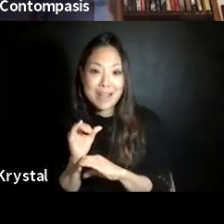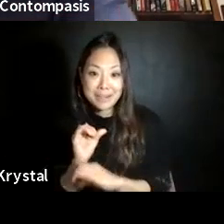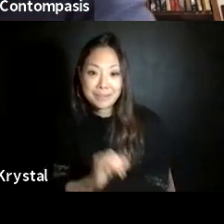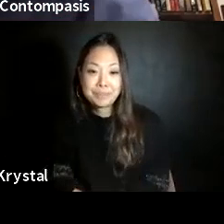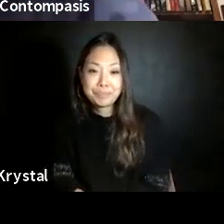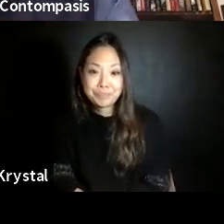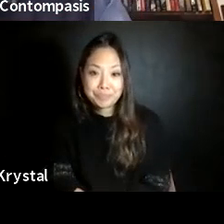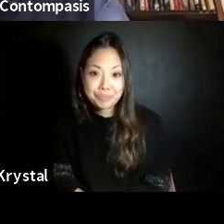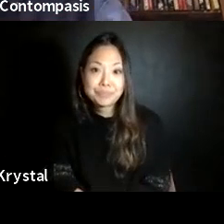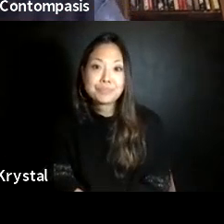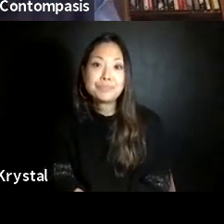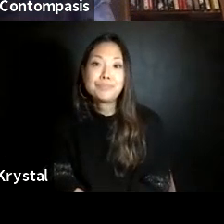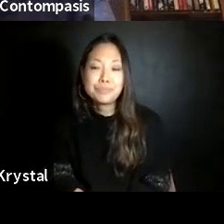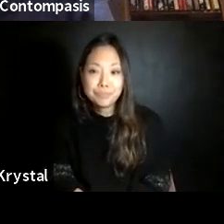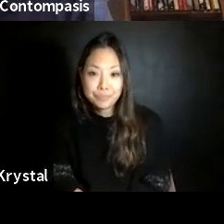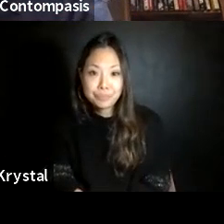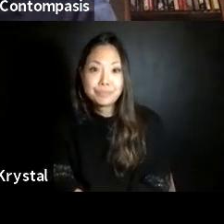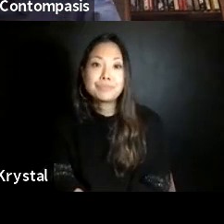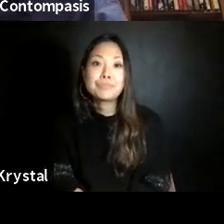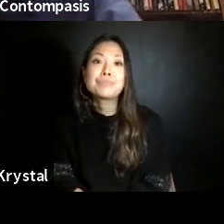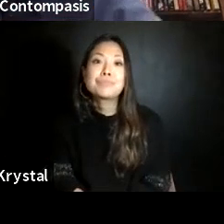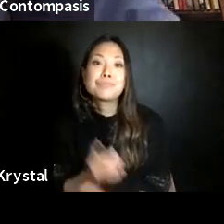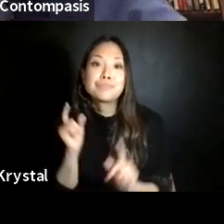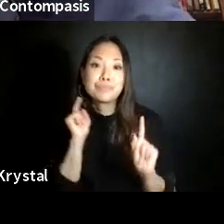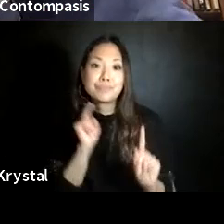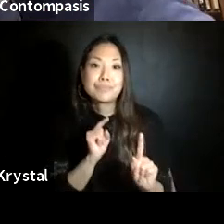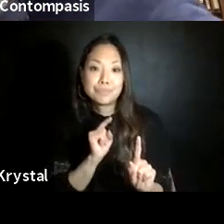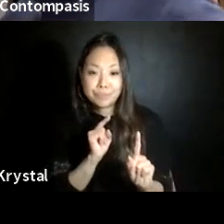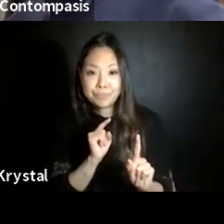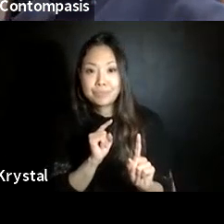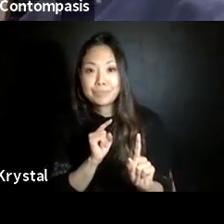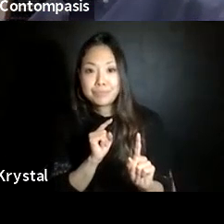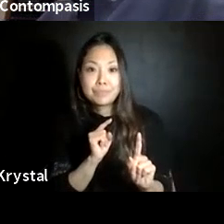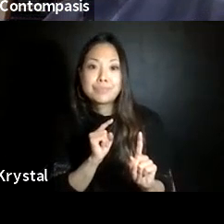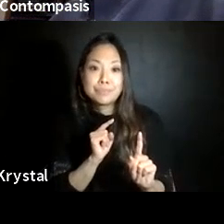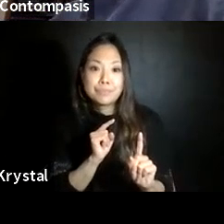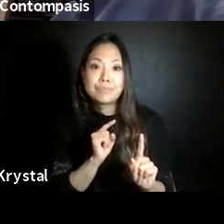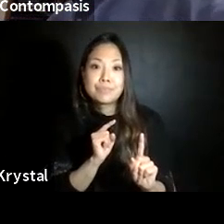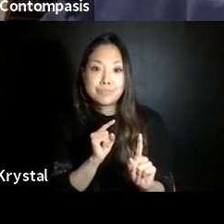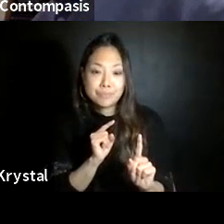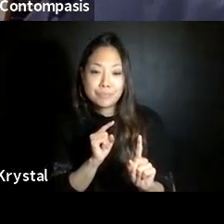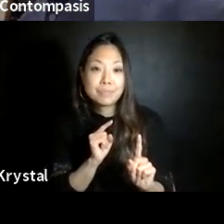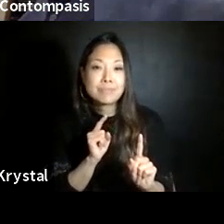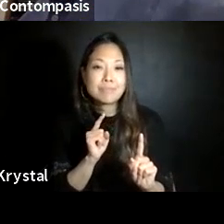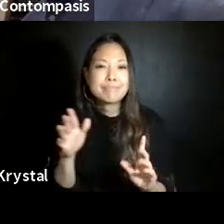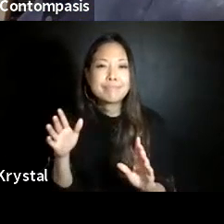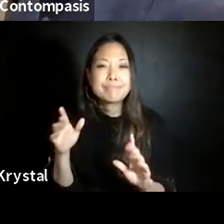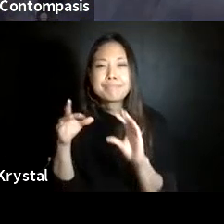tonight, it really is going back to this X